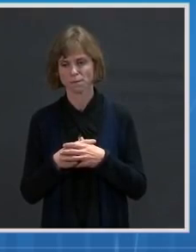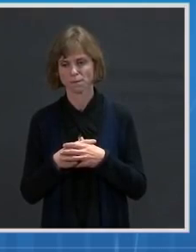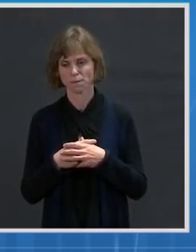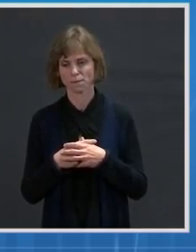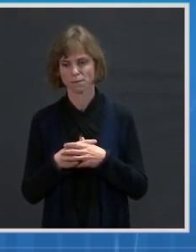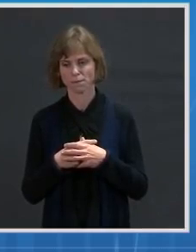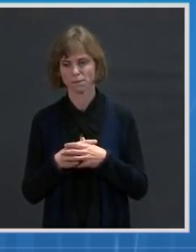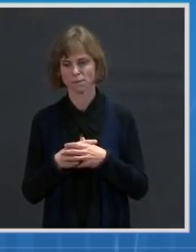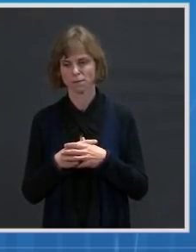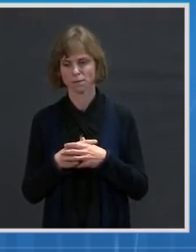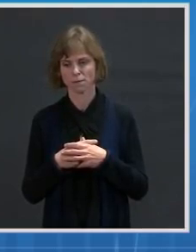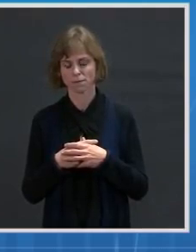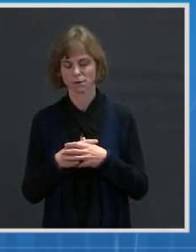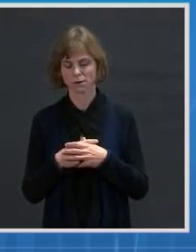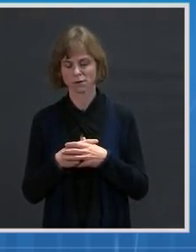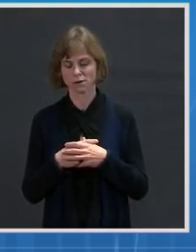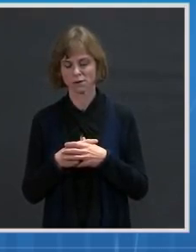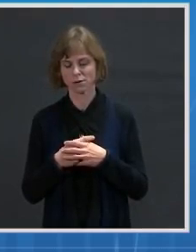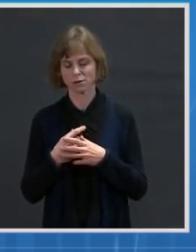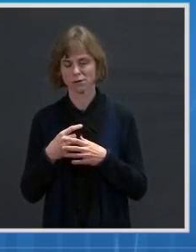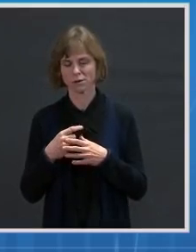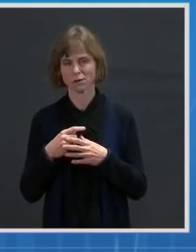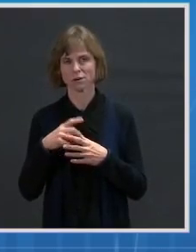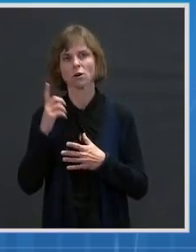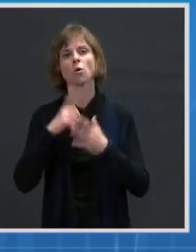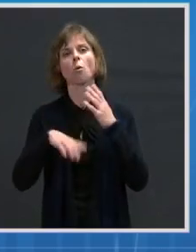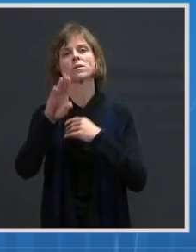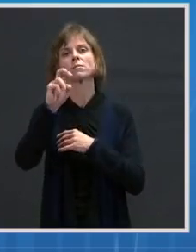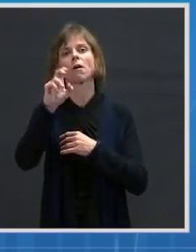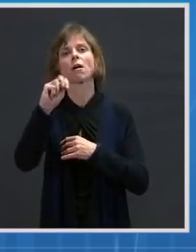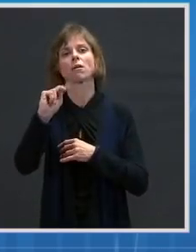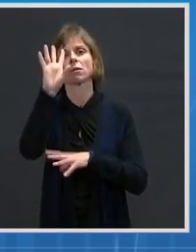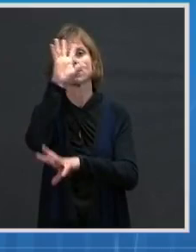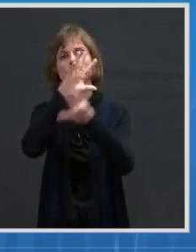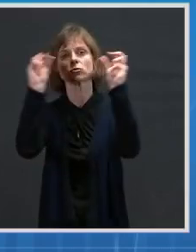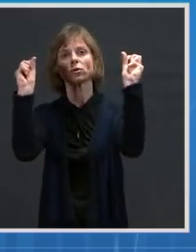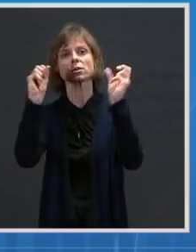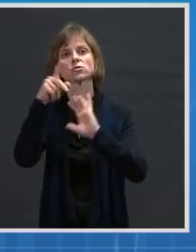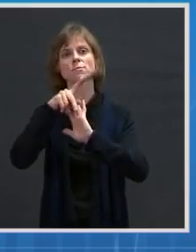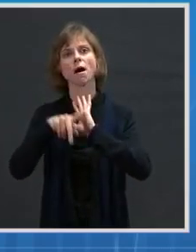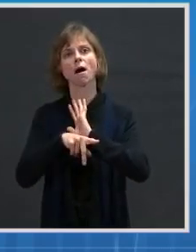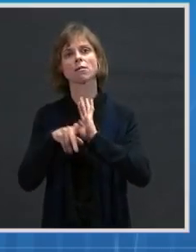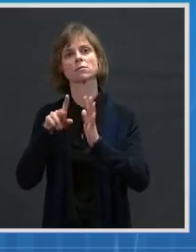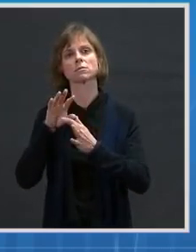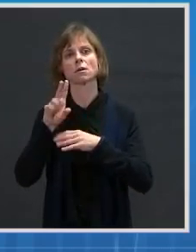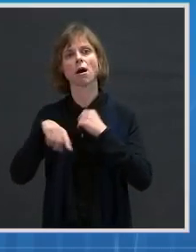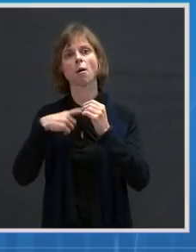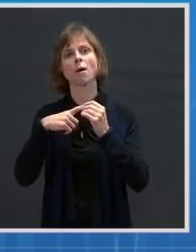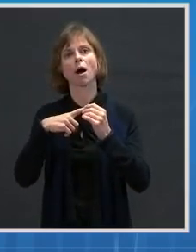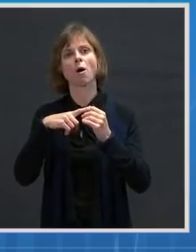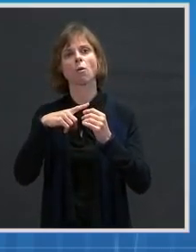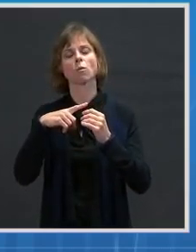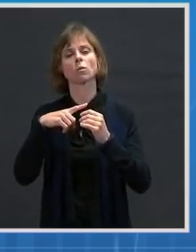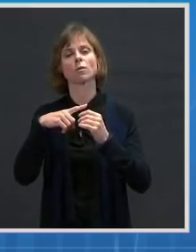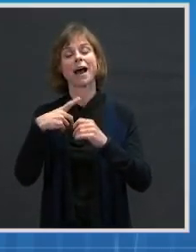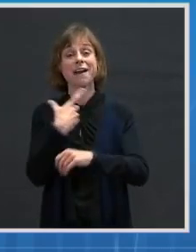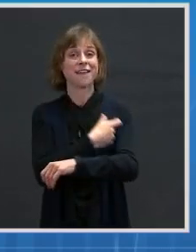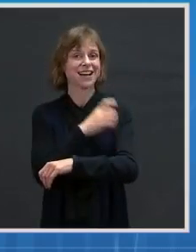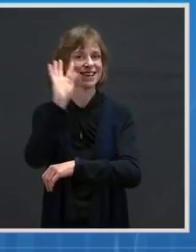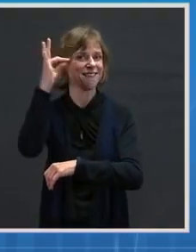the Biden administration's policy for vaccinating federal